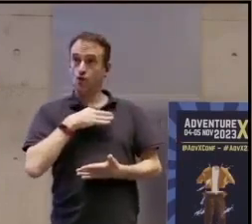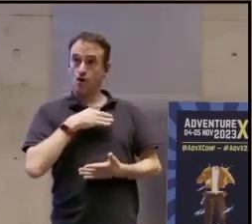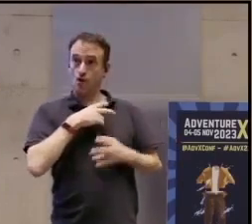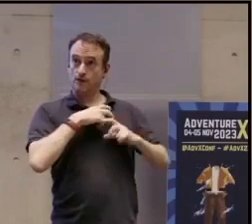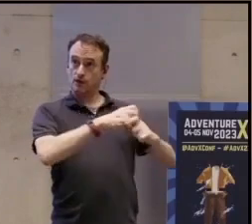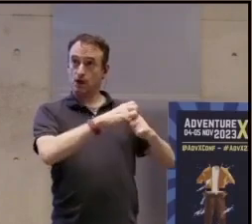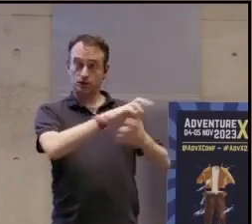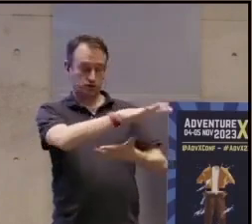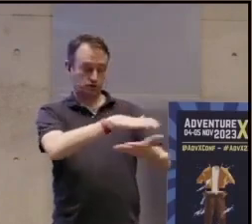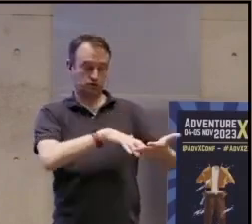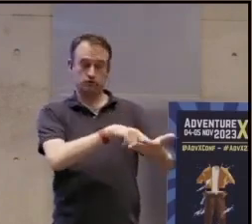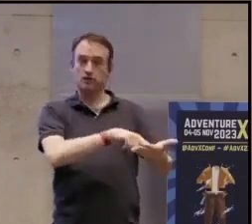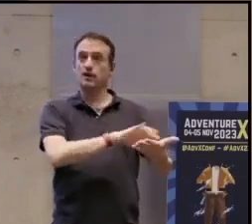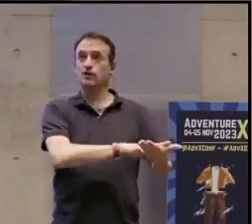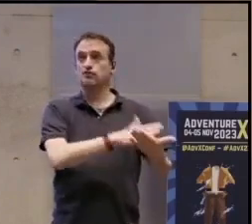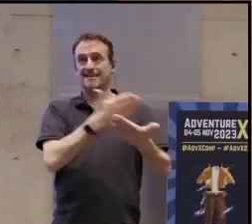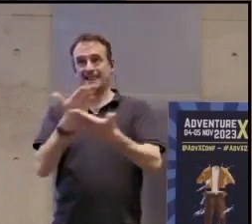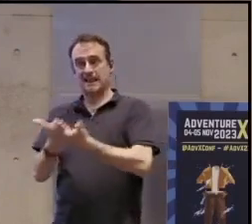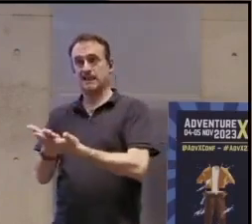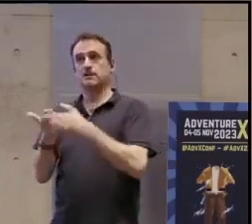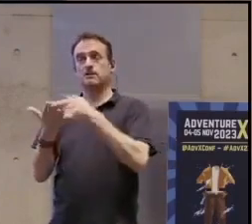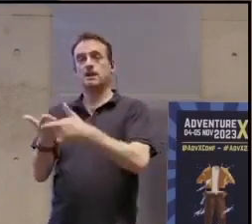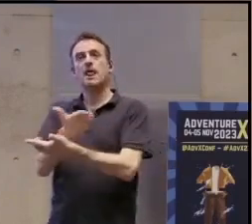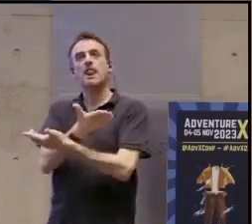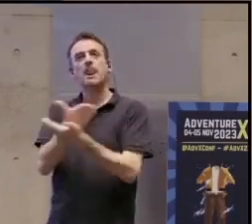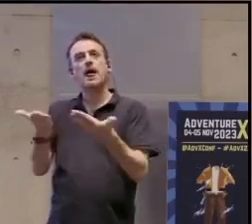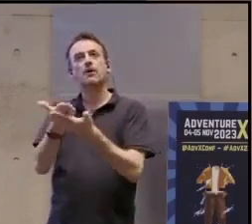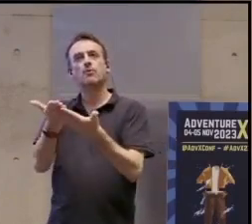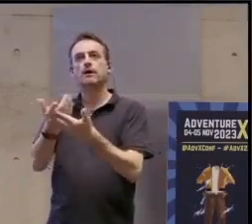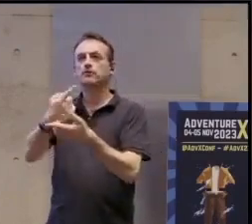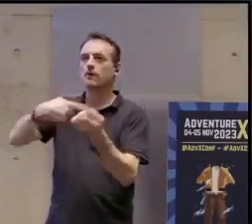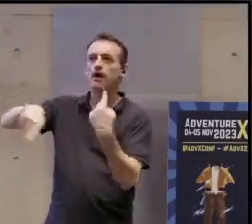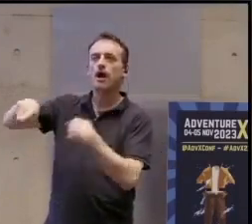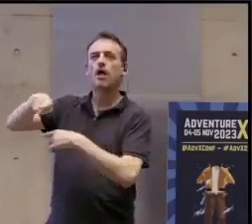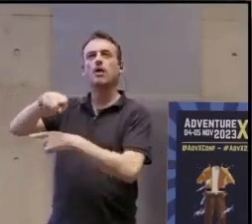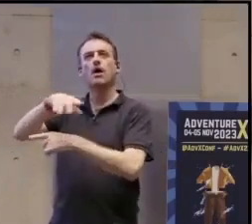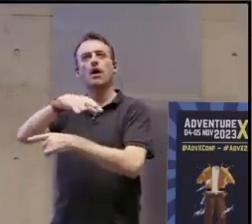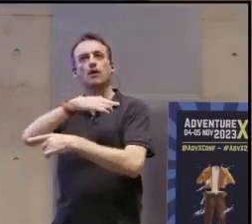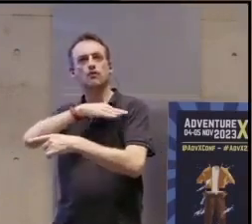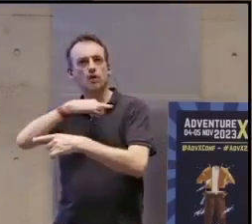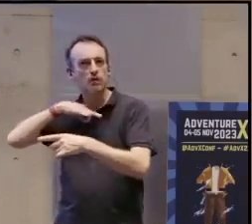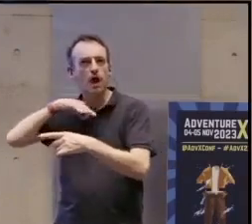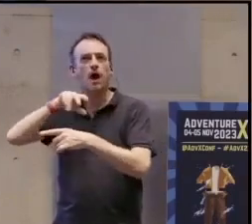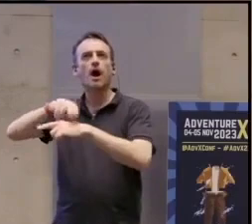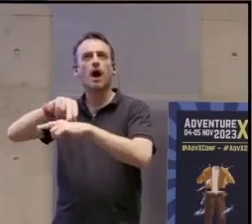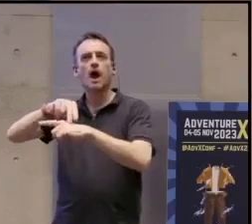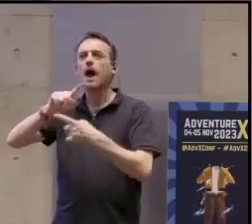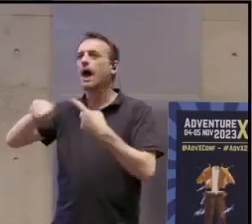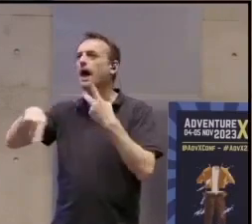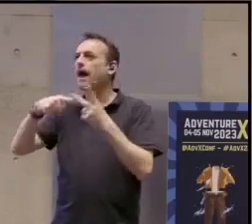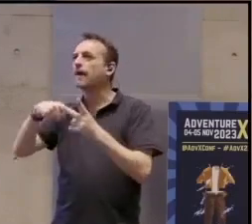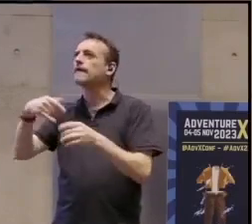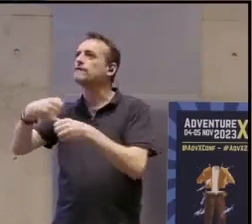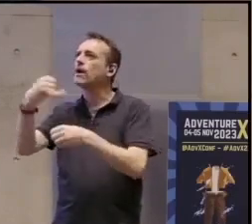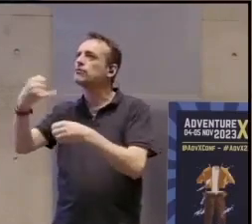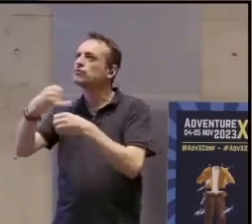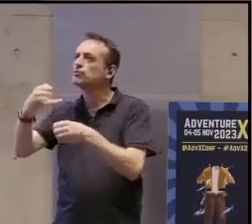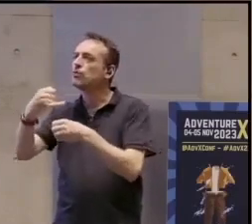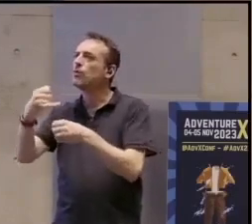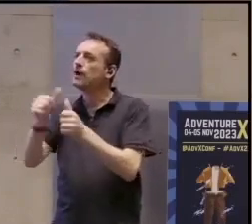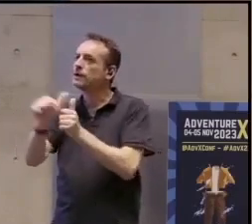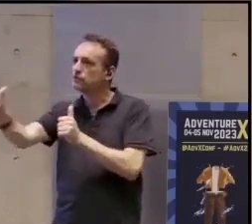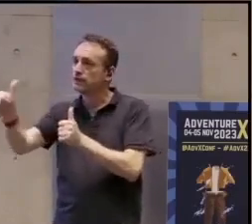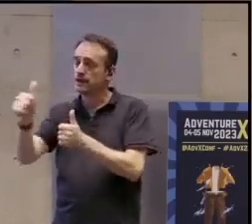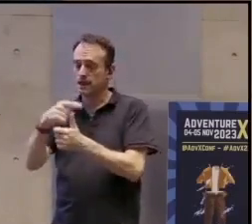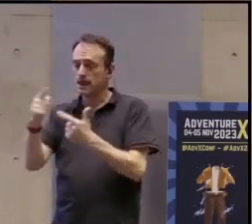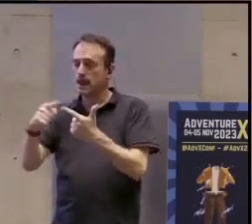into language that's appropriate for other doctors and people who work in the pharmaceutical industry, and most